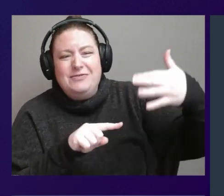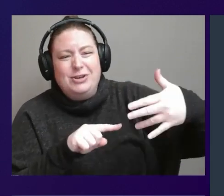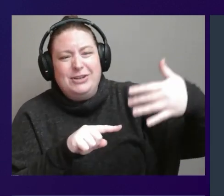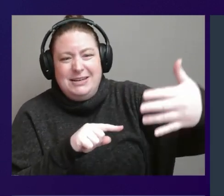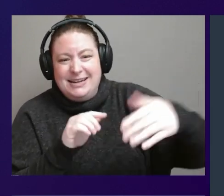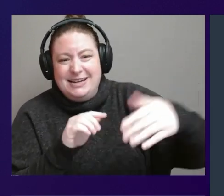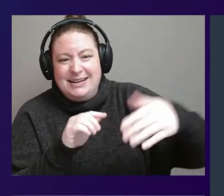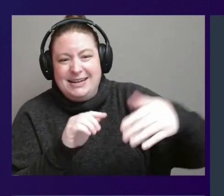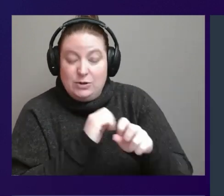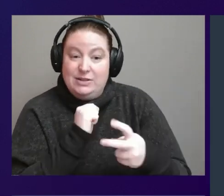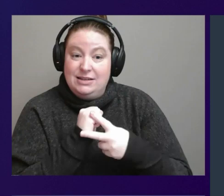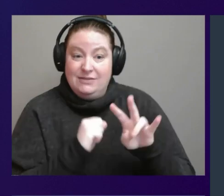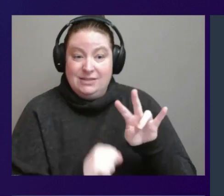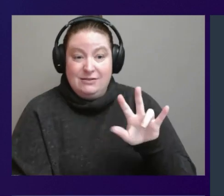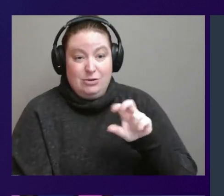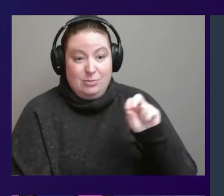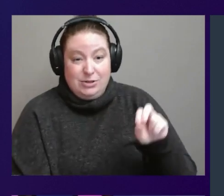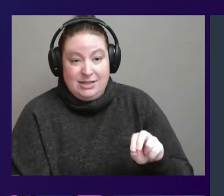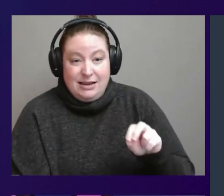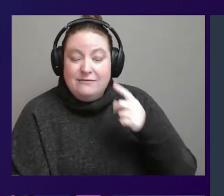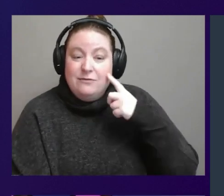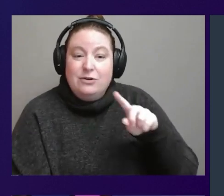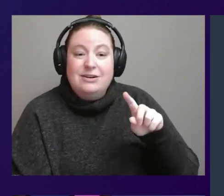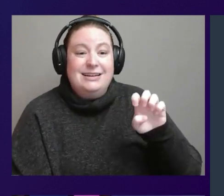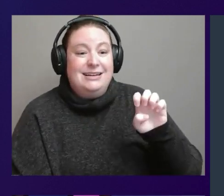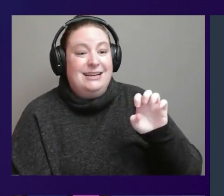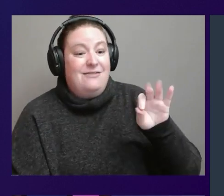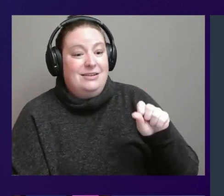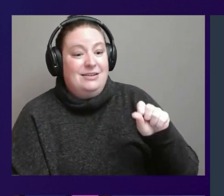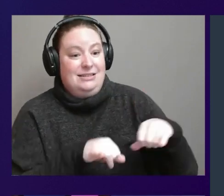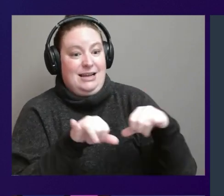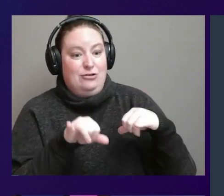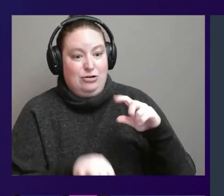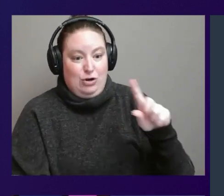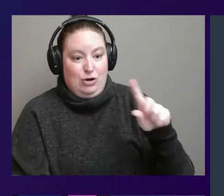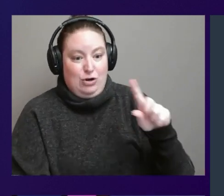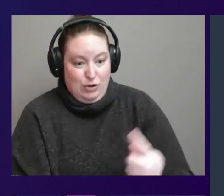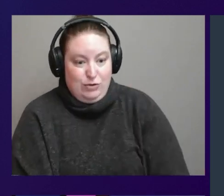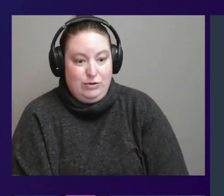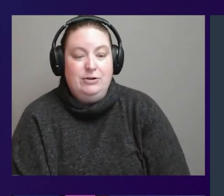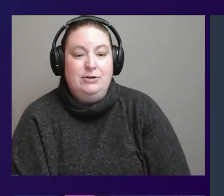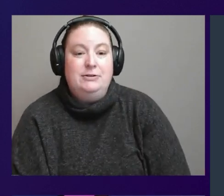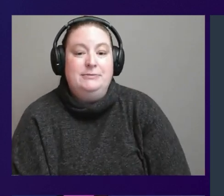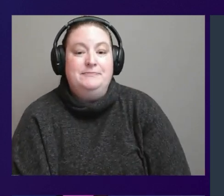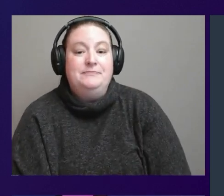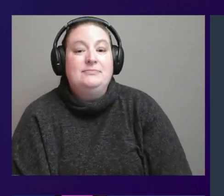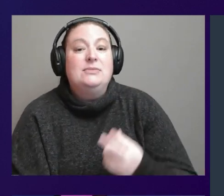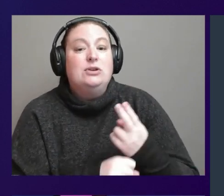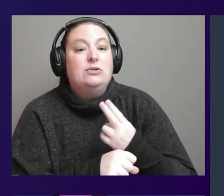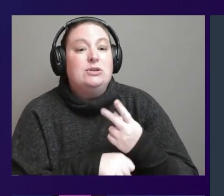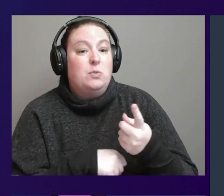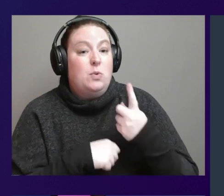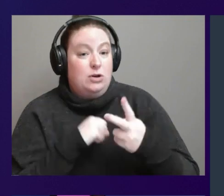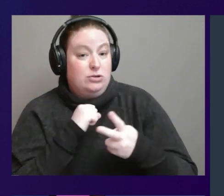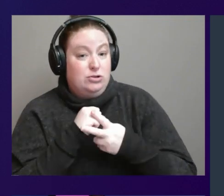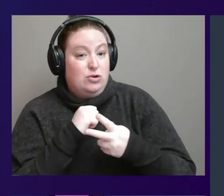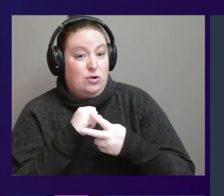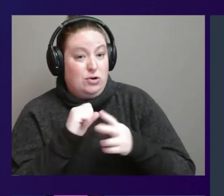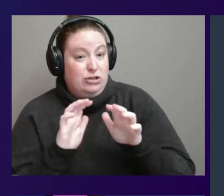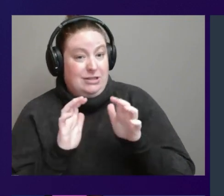73% over EFS Standard alone. By leveraging one zone storage classes, you can cut costs by up